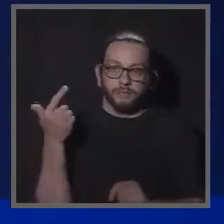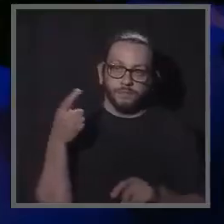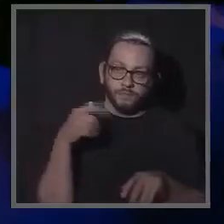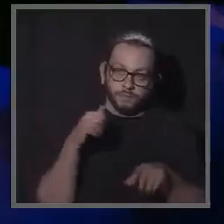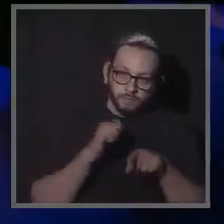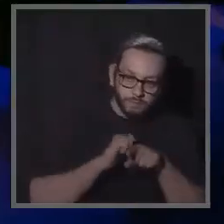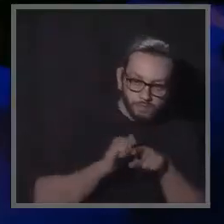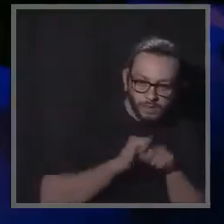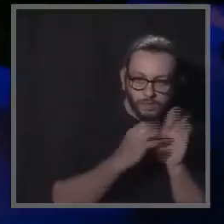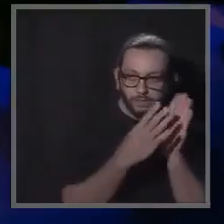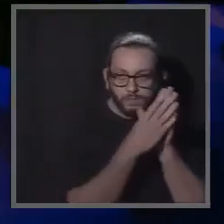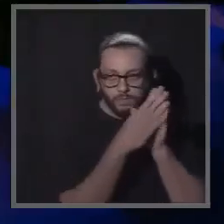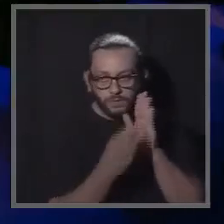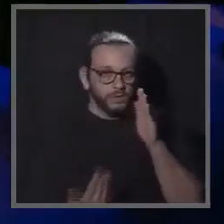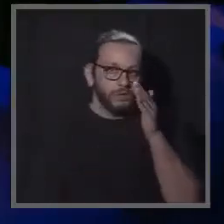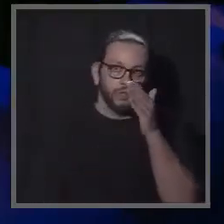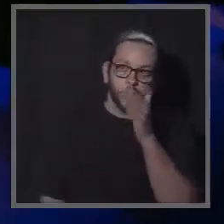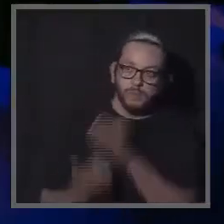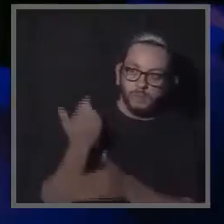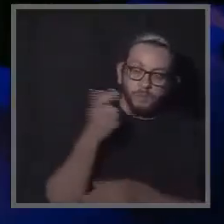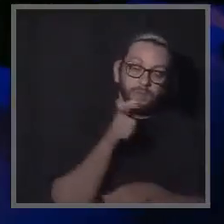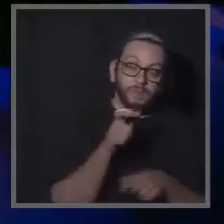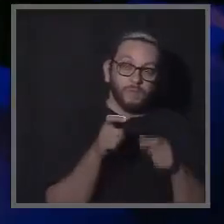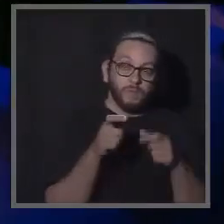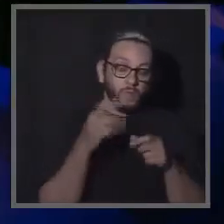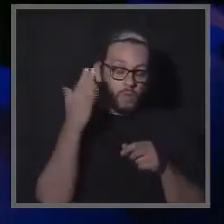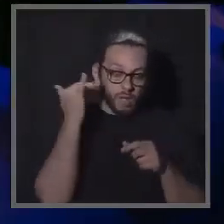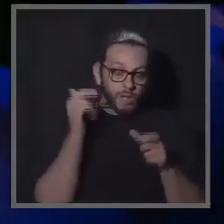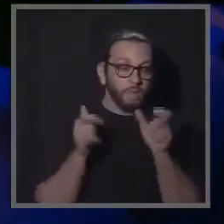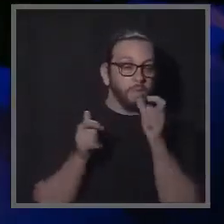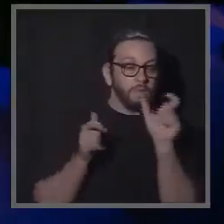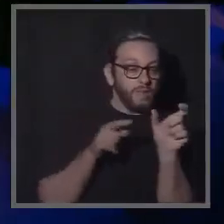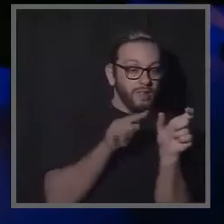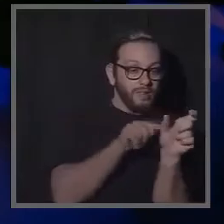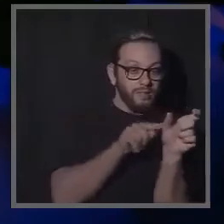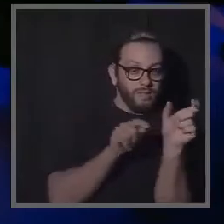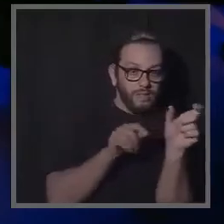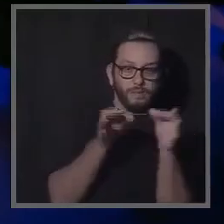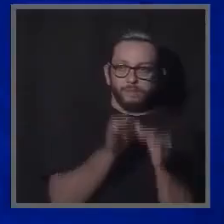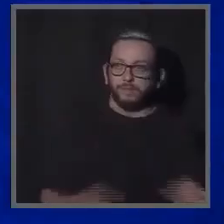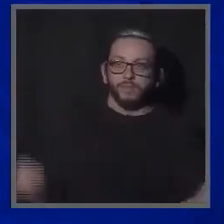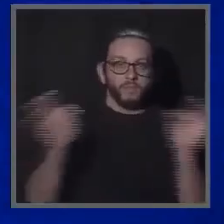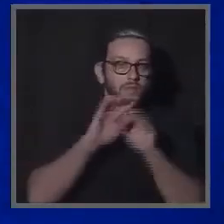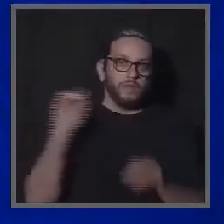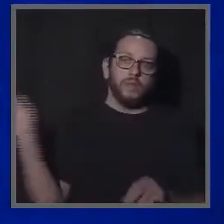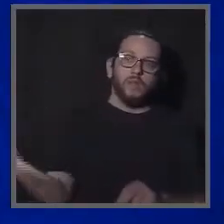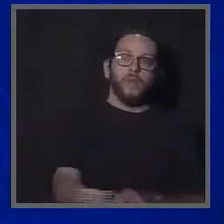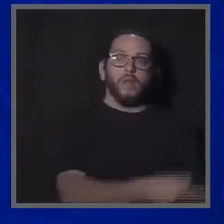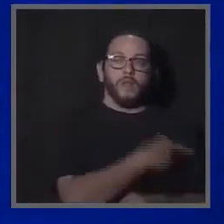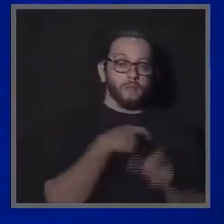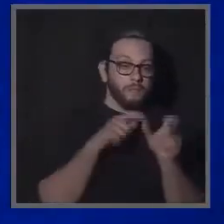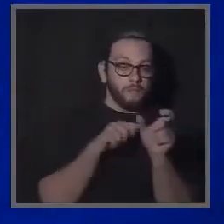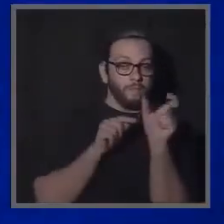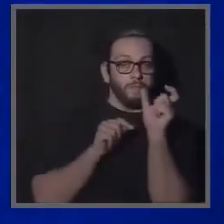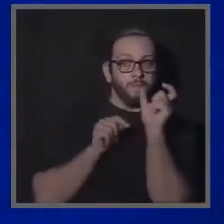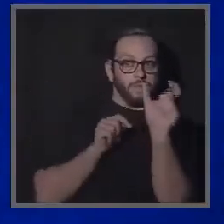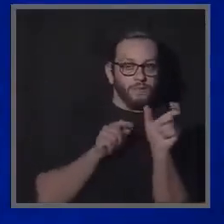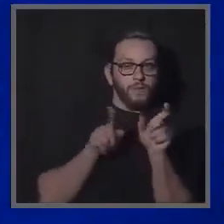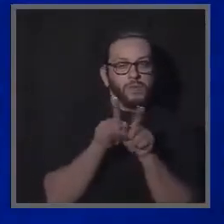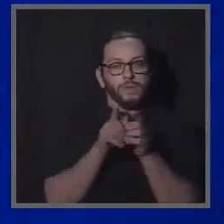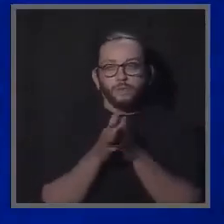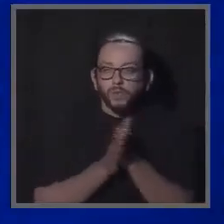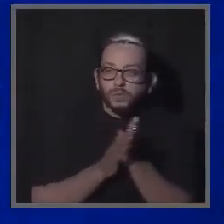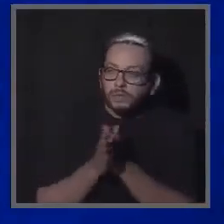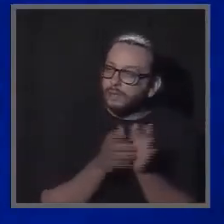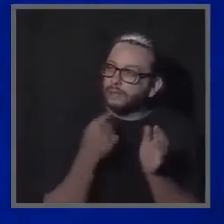words matter, and we are sometimes not using the words in the right sense, as we've talked